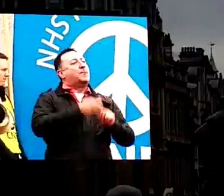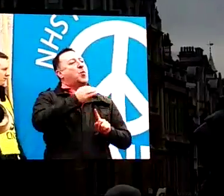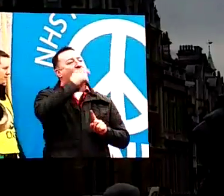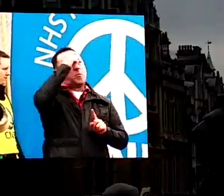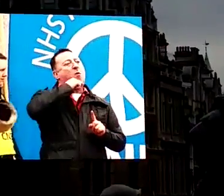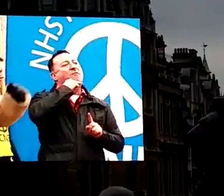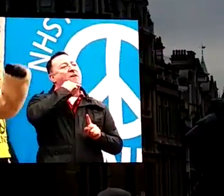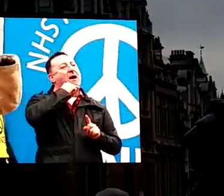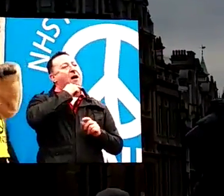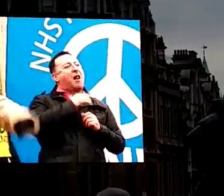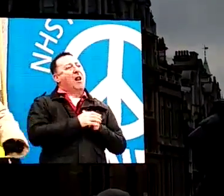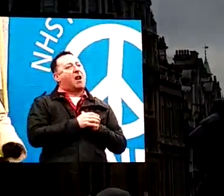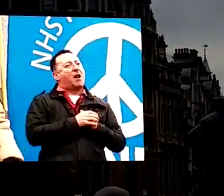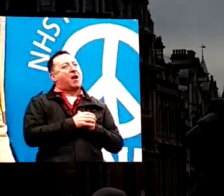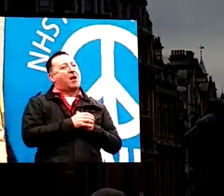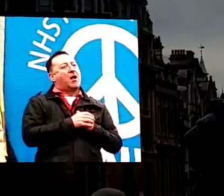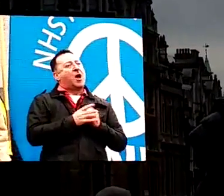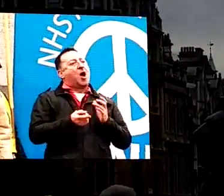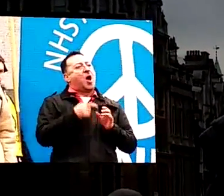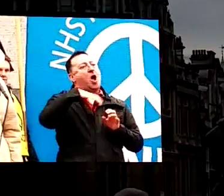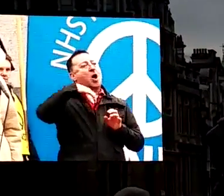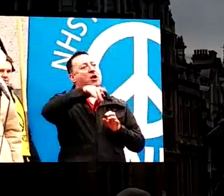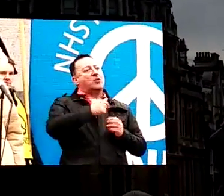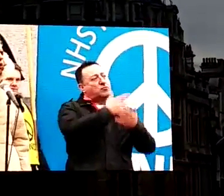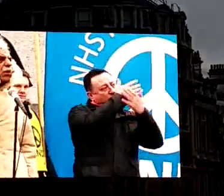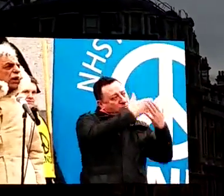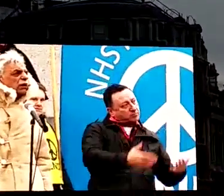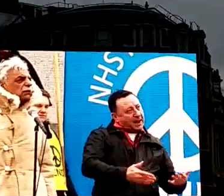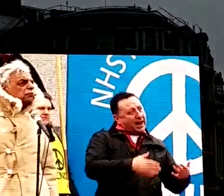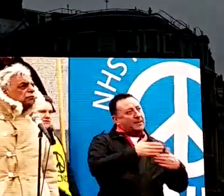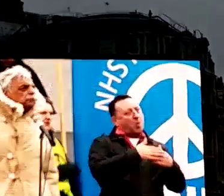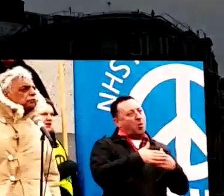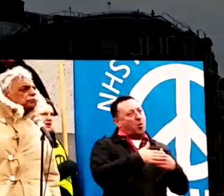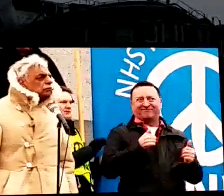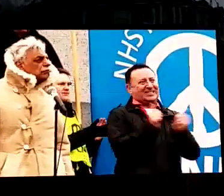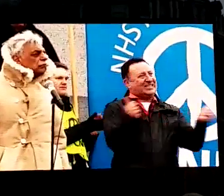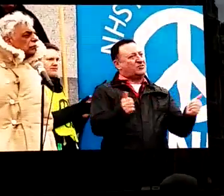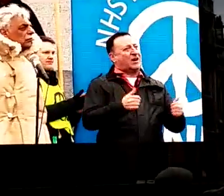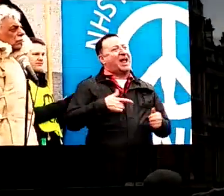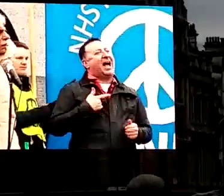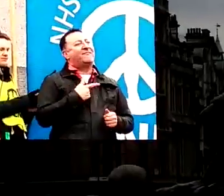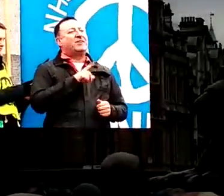Upgrades. I think it downgrades Britain's position.